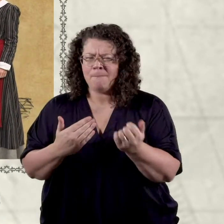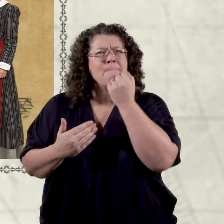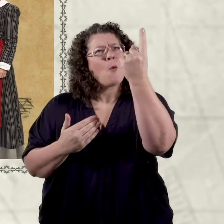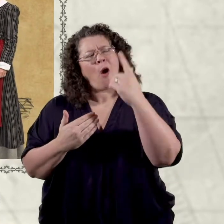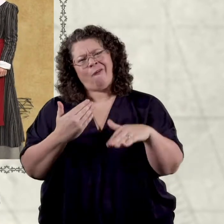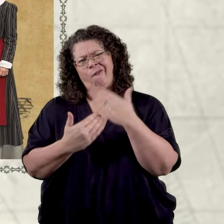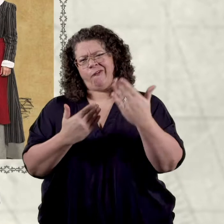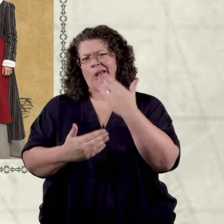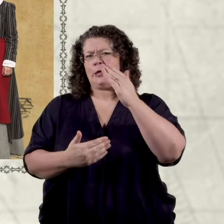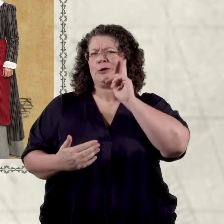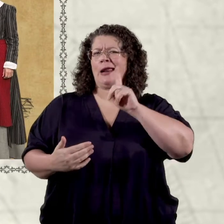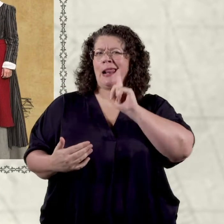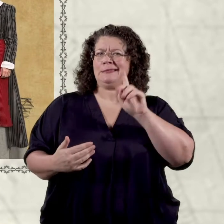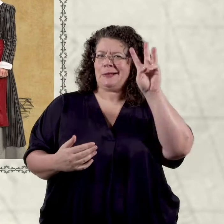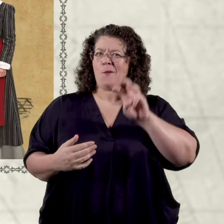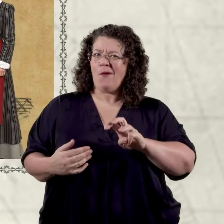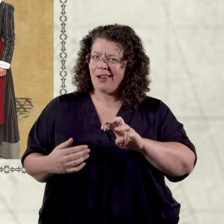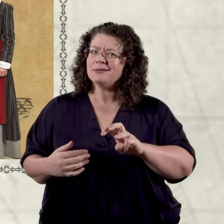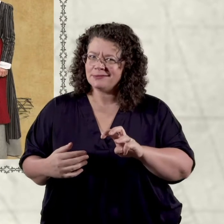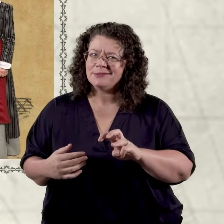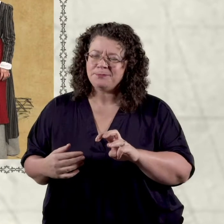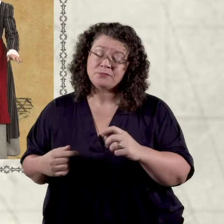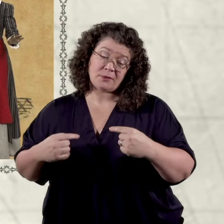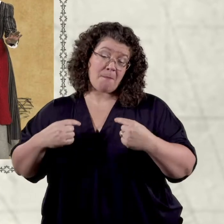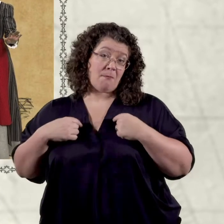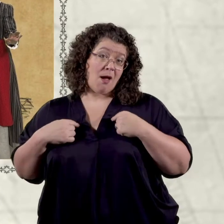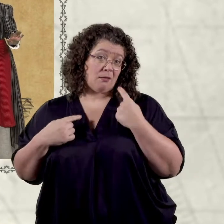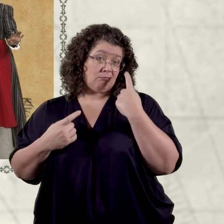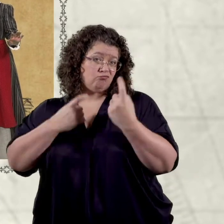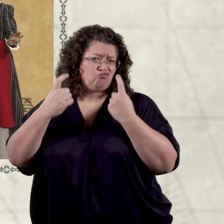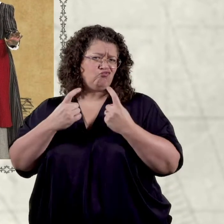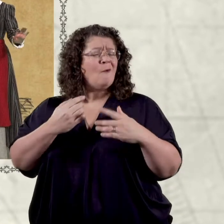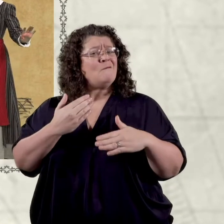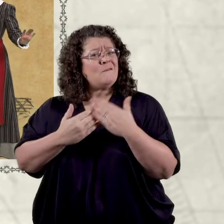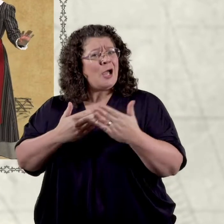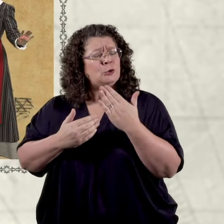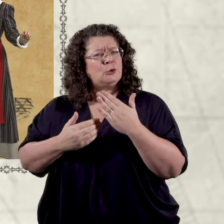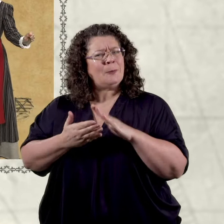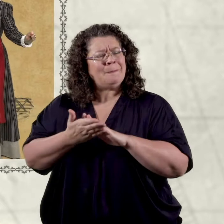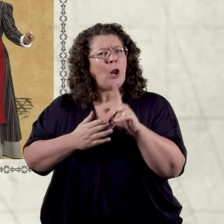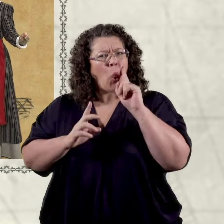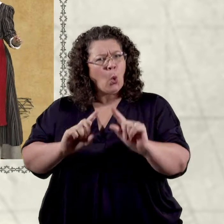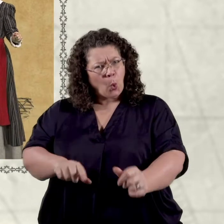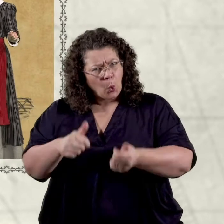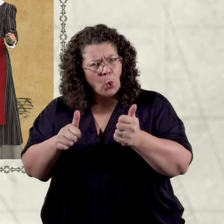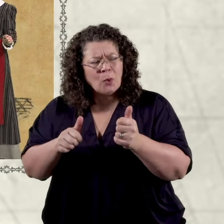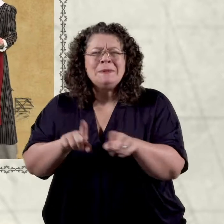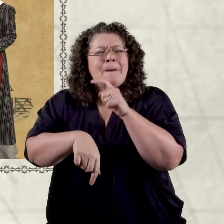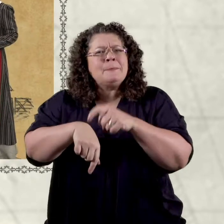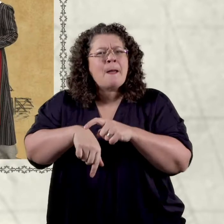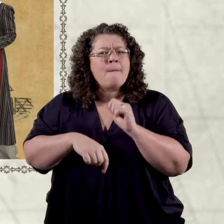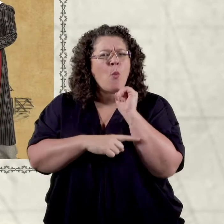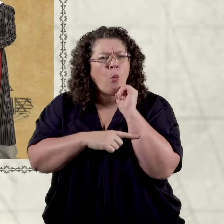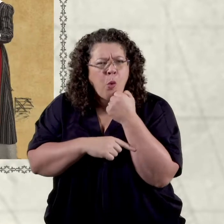Wales. In my opinion, fashion means looking good, but also being warm and comfortable